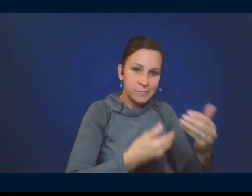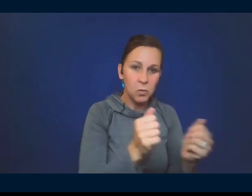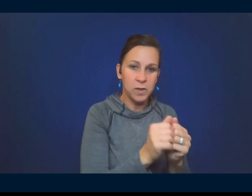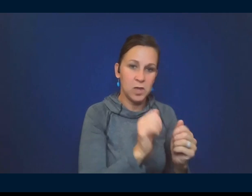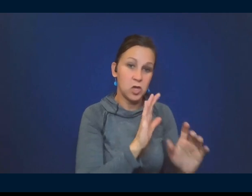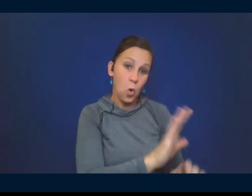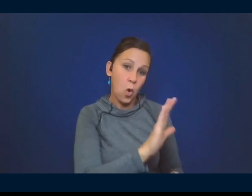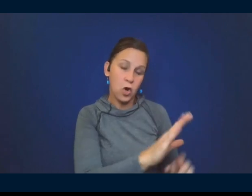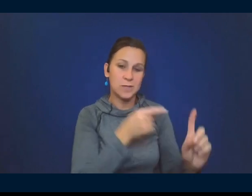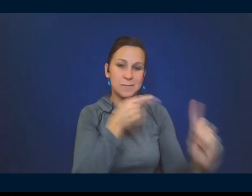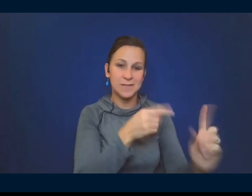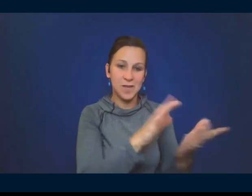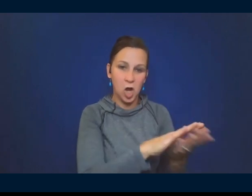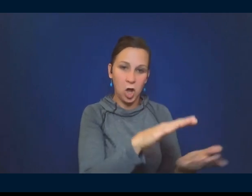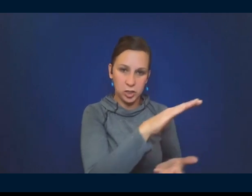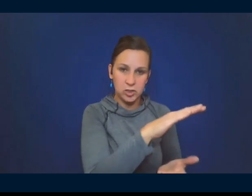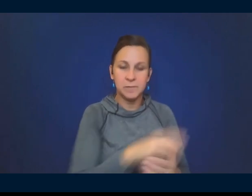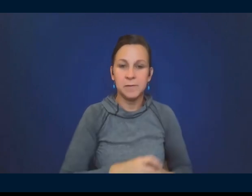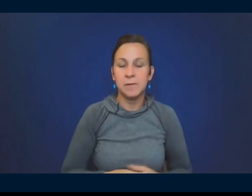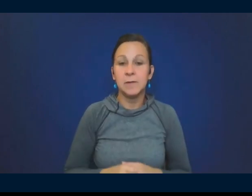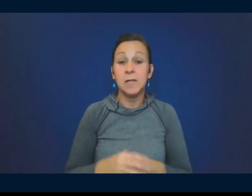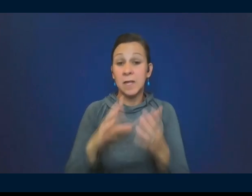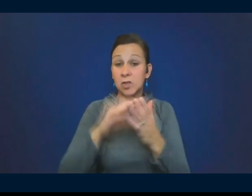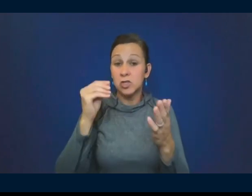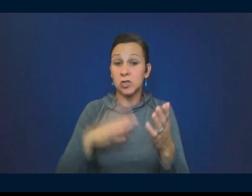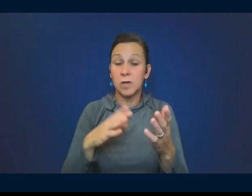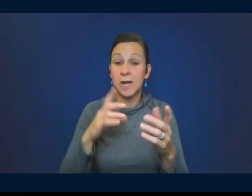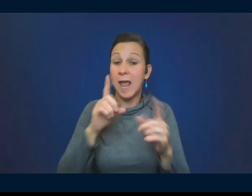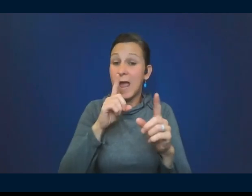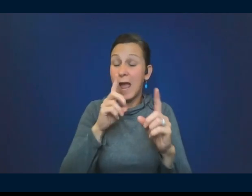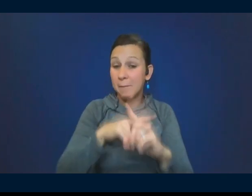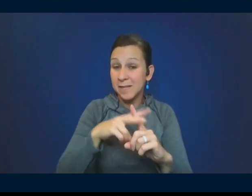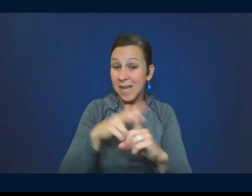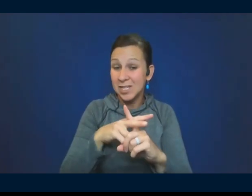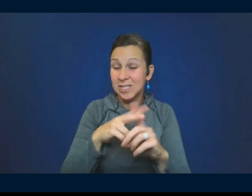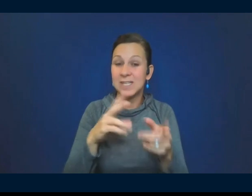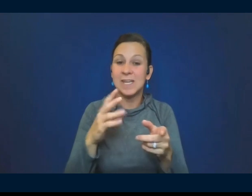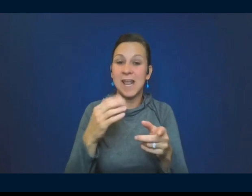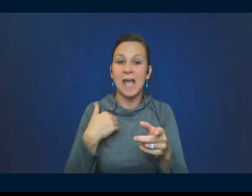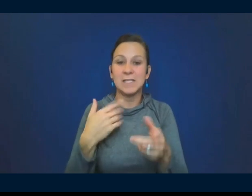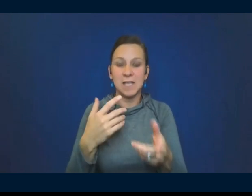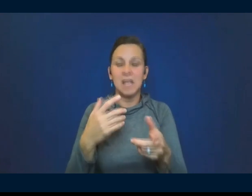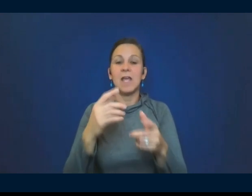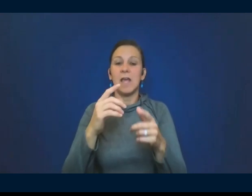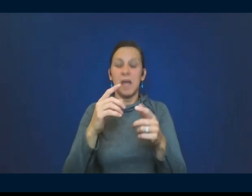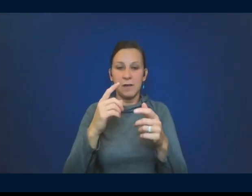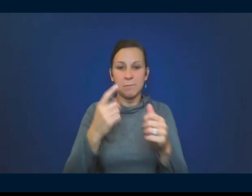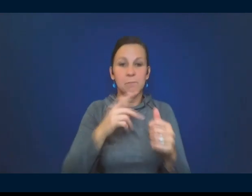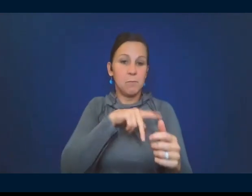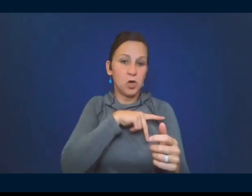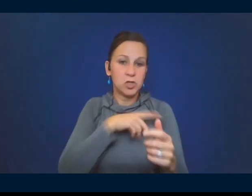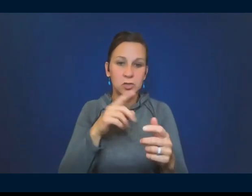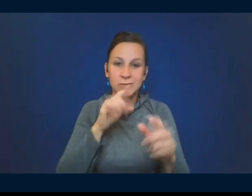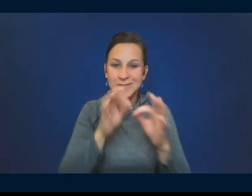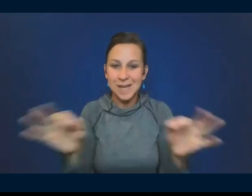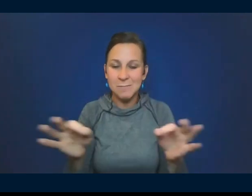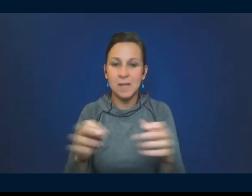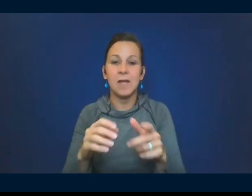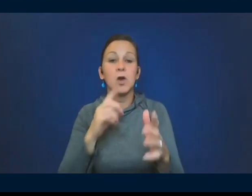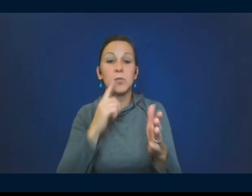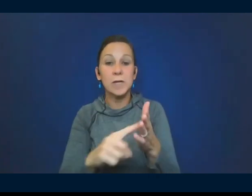nomination process. And then the student application itself has a personal statement, a research statement, as well as letters of